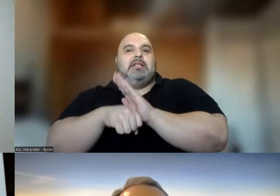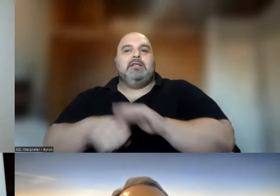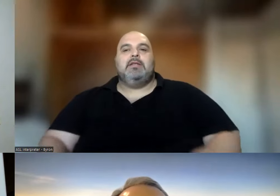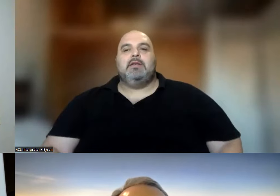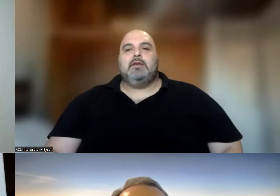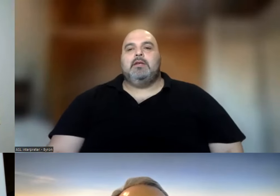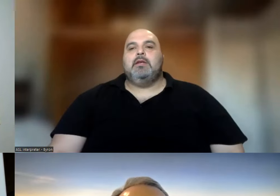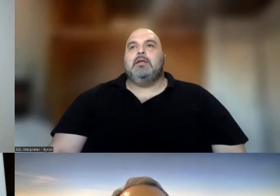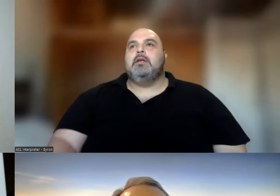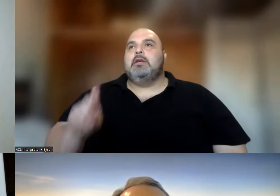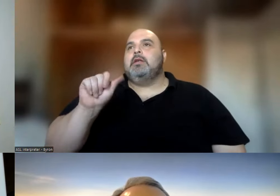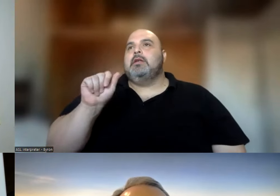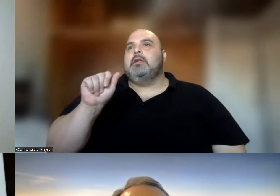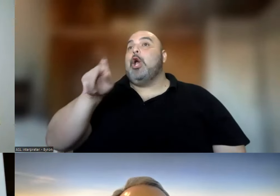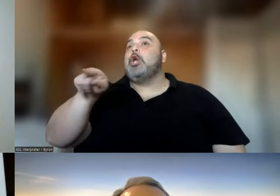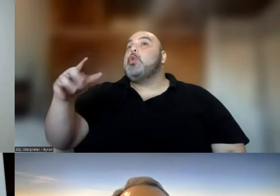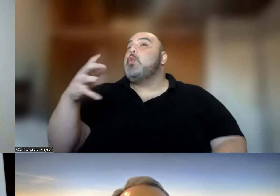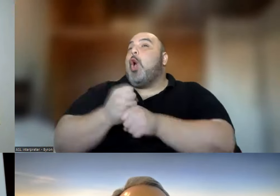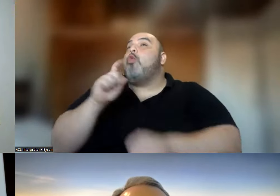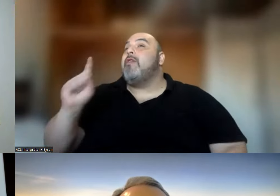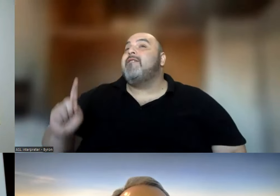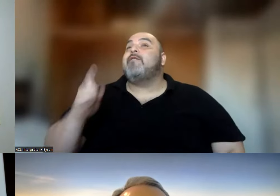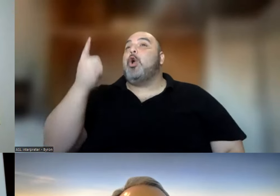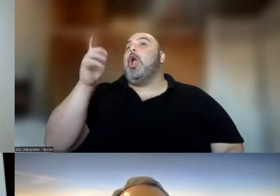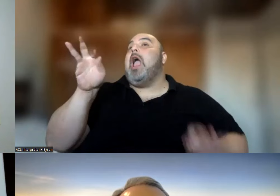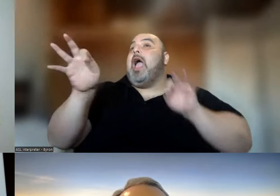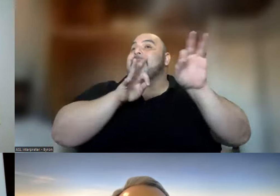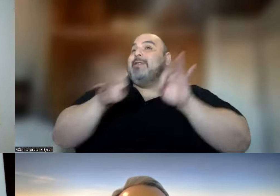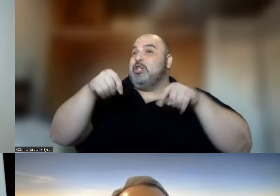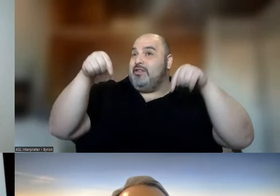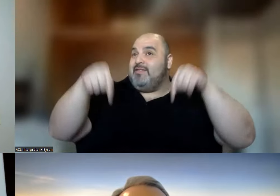you just got the first explanation of this.